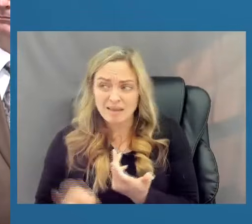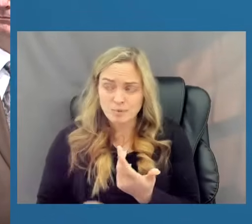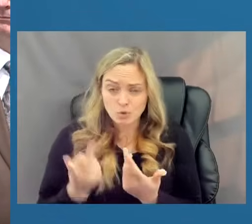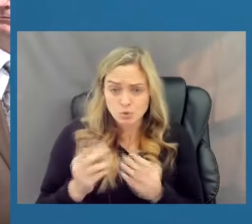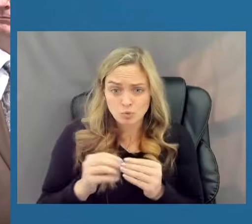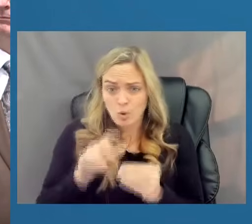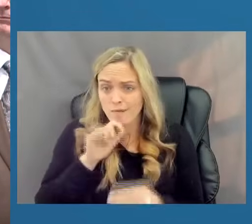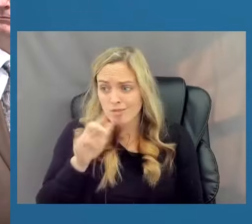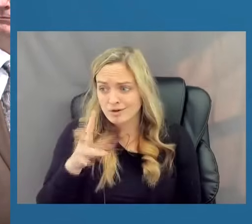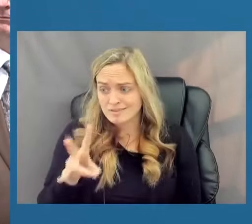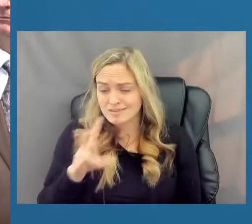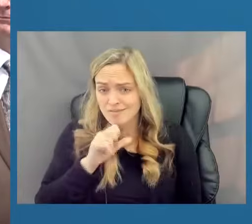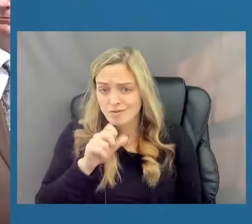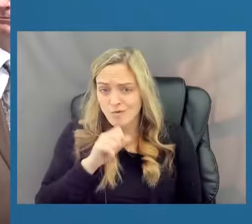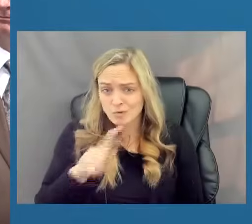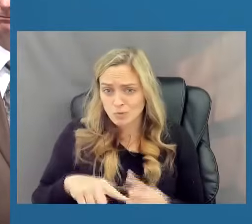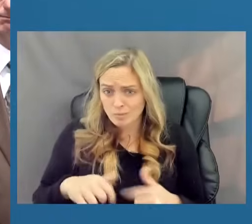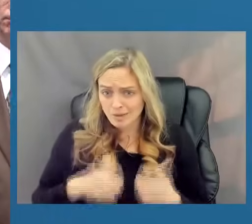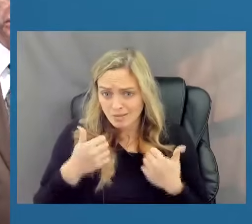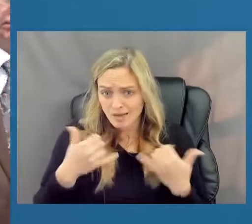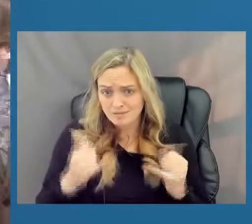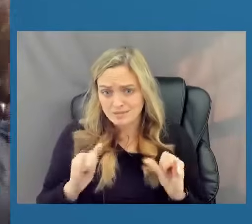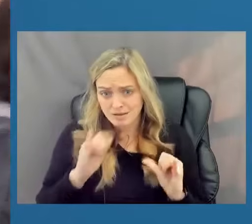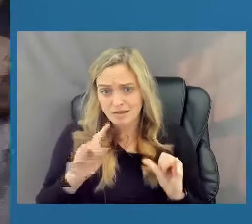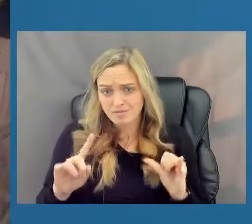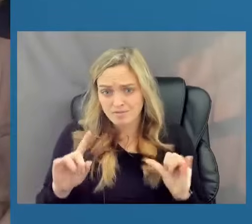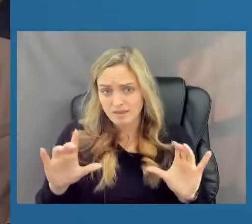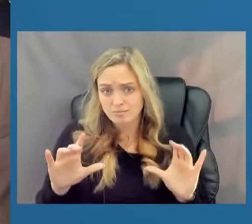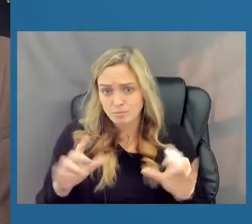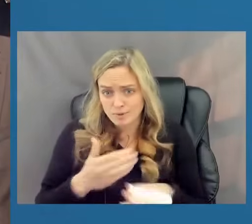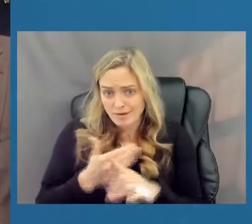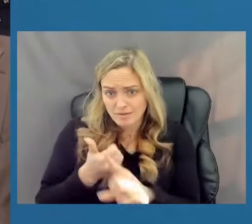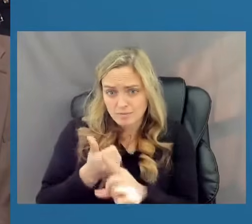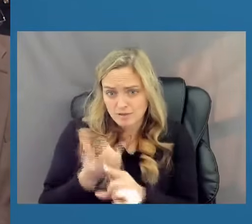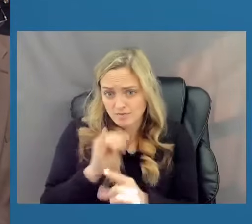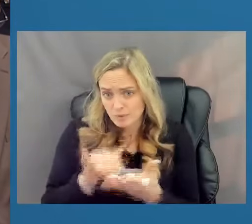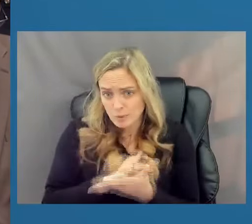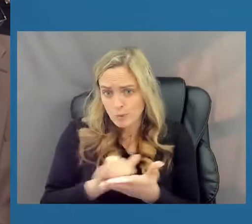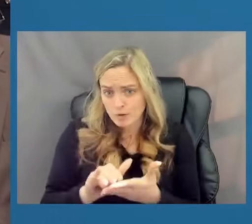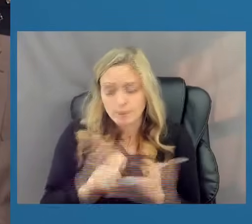had followed the same thing we do here in New York. Thanks, everybody. Thank you, guys.